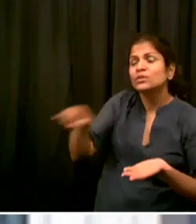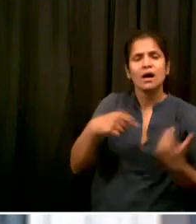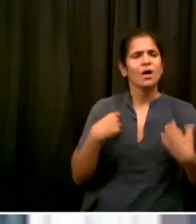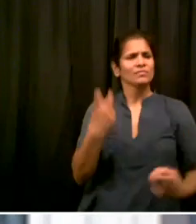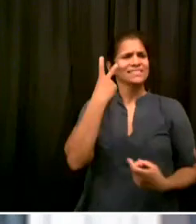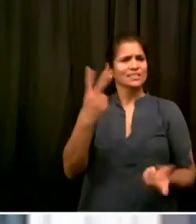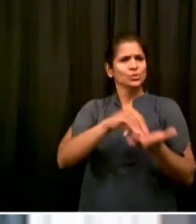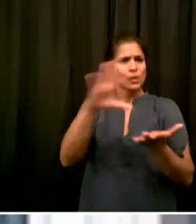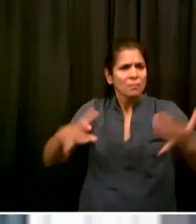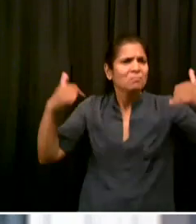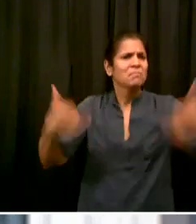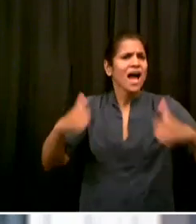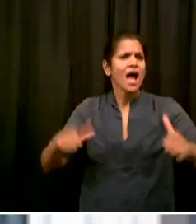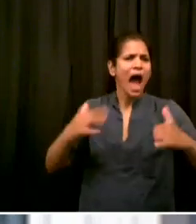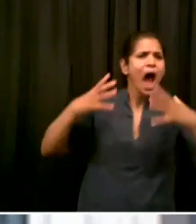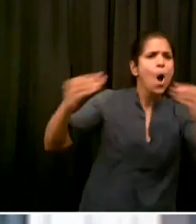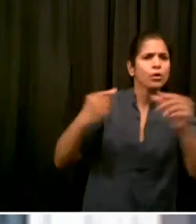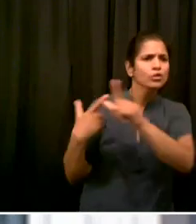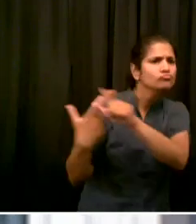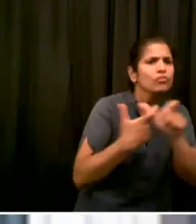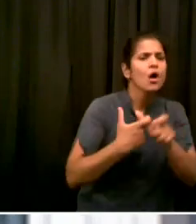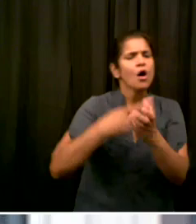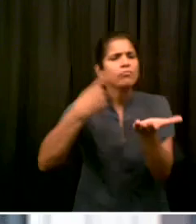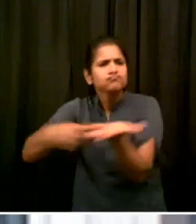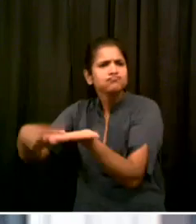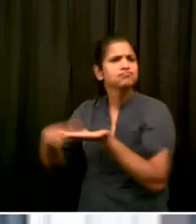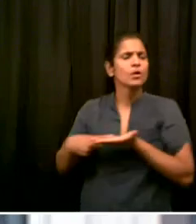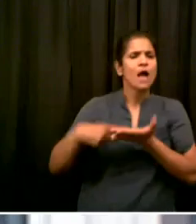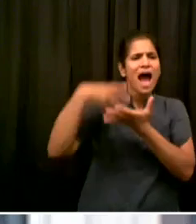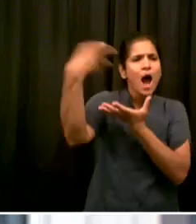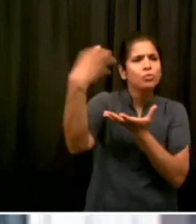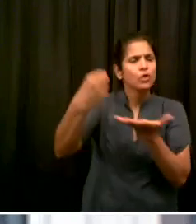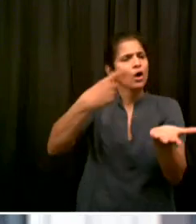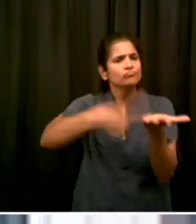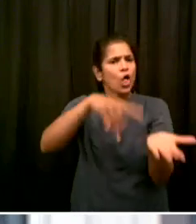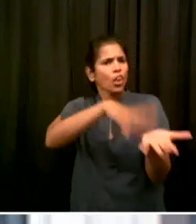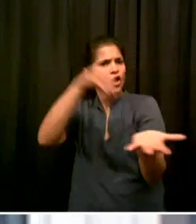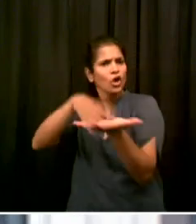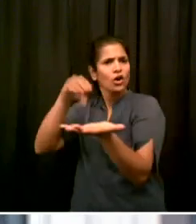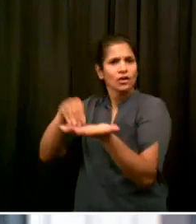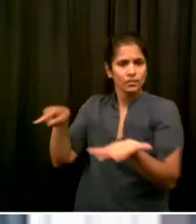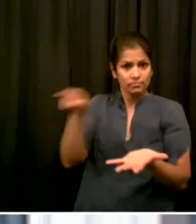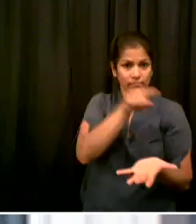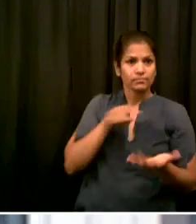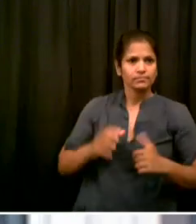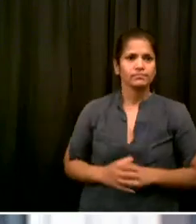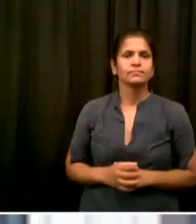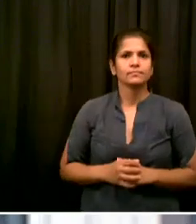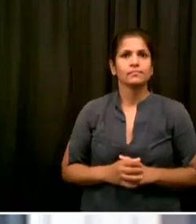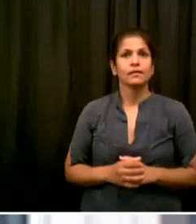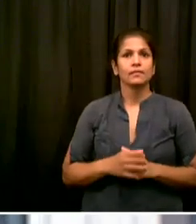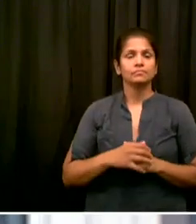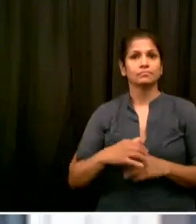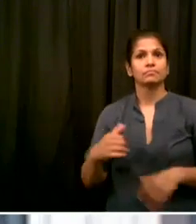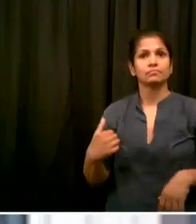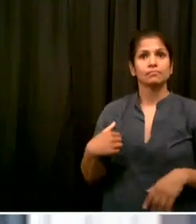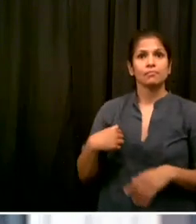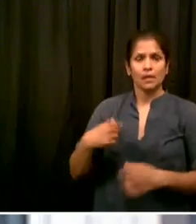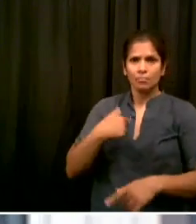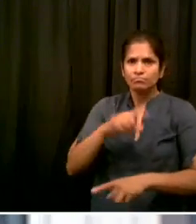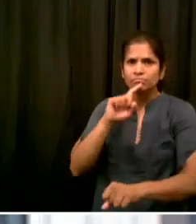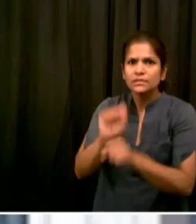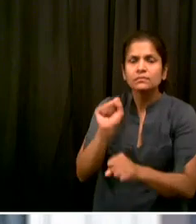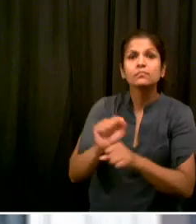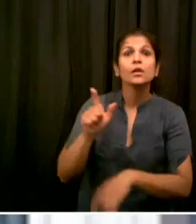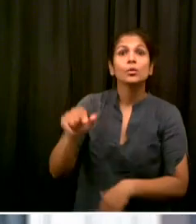maintain the vibrancy and the richness of the school and school experience while maintaining physical distancing, thanks to this